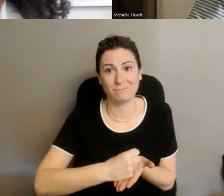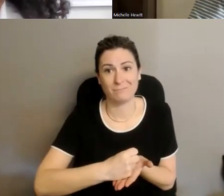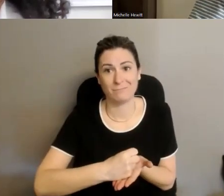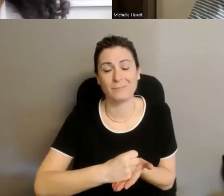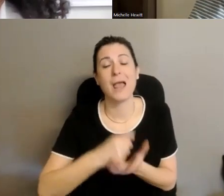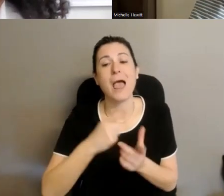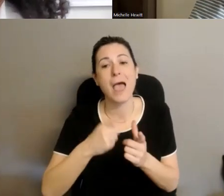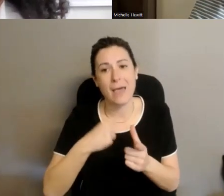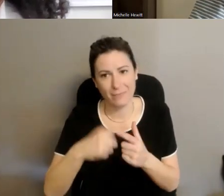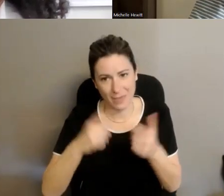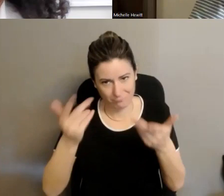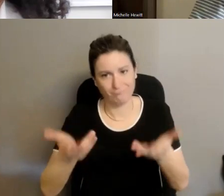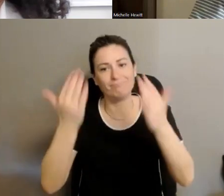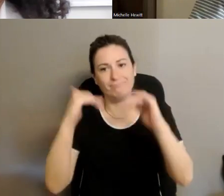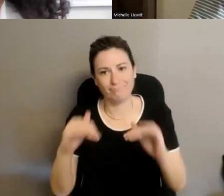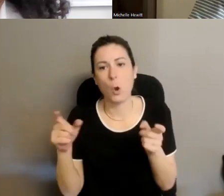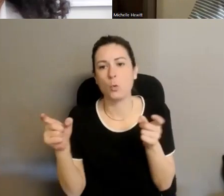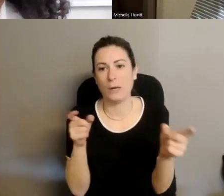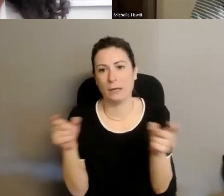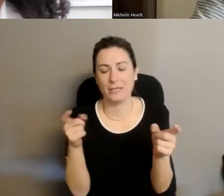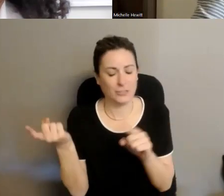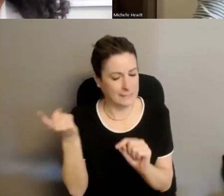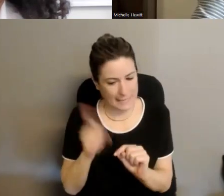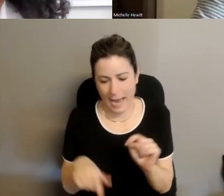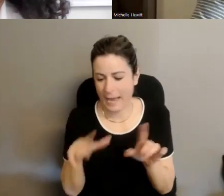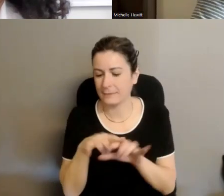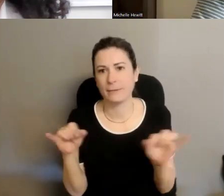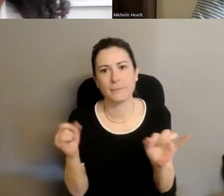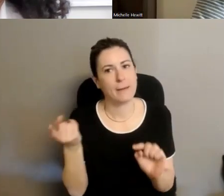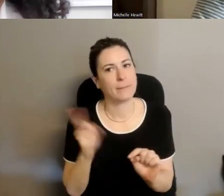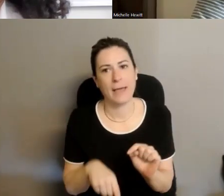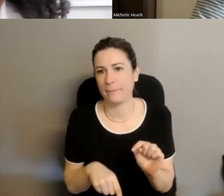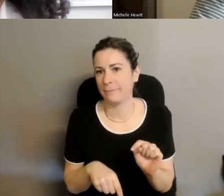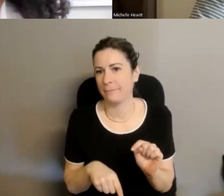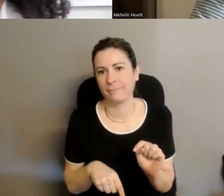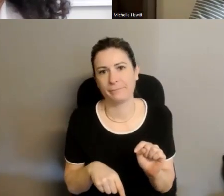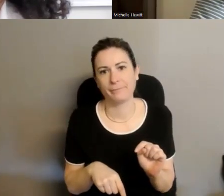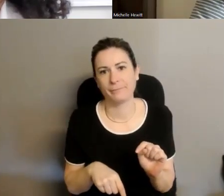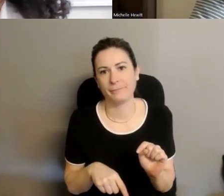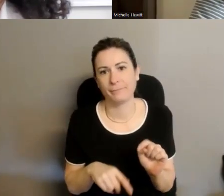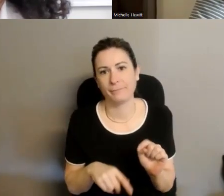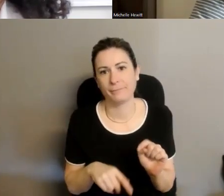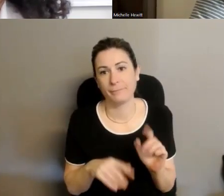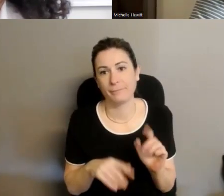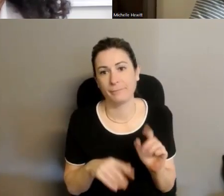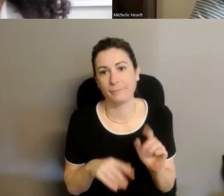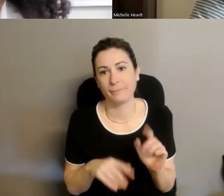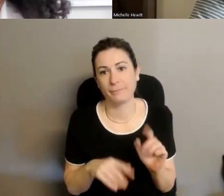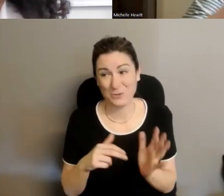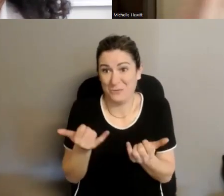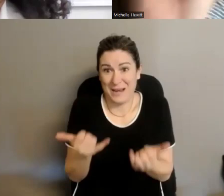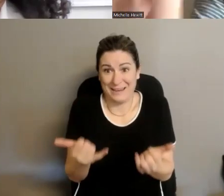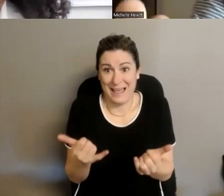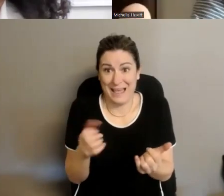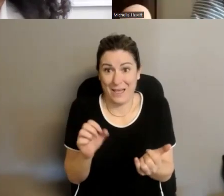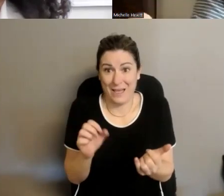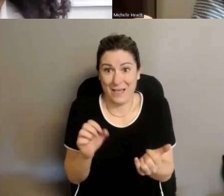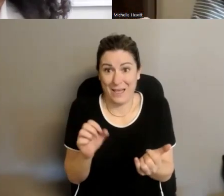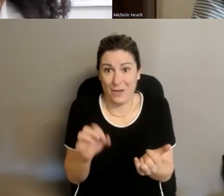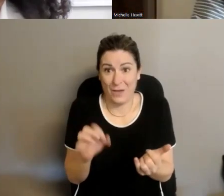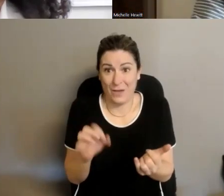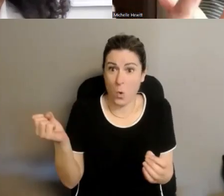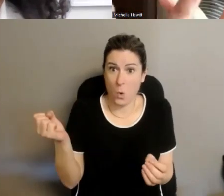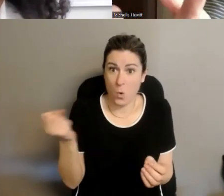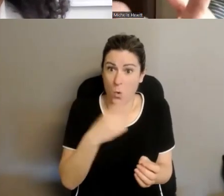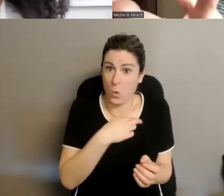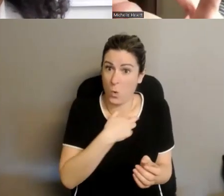so that means that if we don't achieve royal assent now, all of that work is